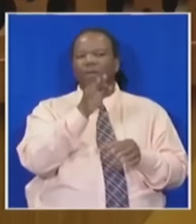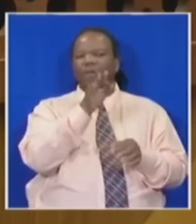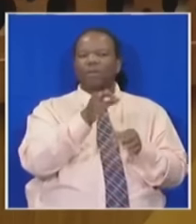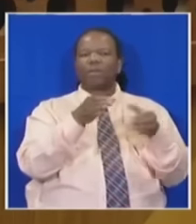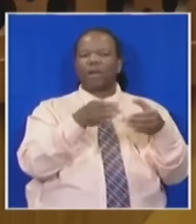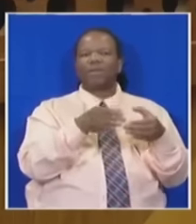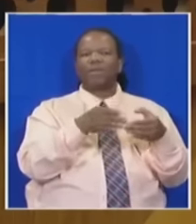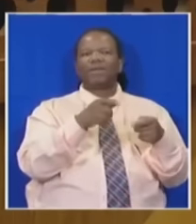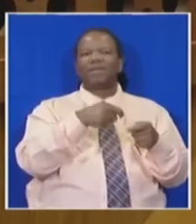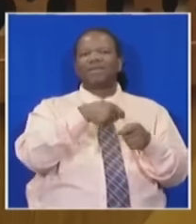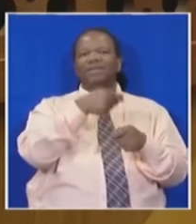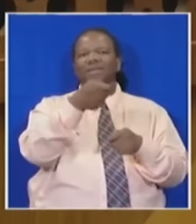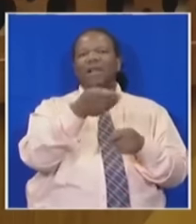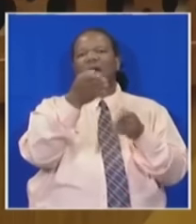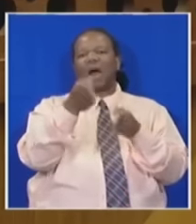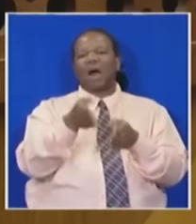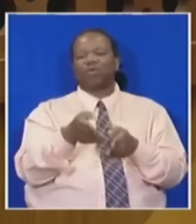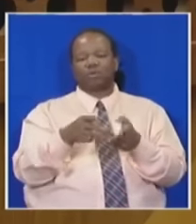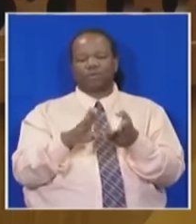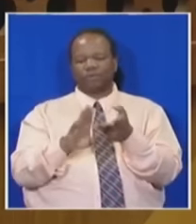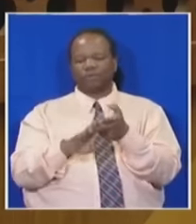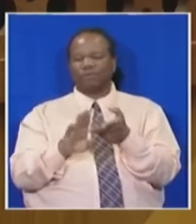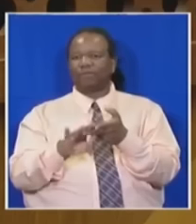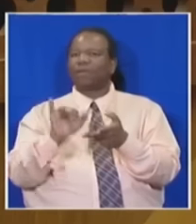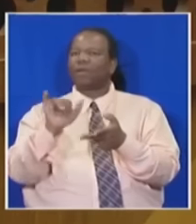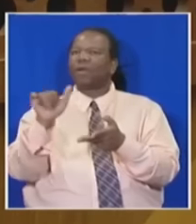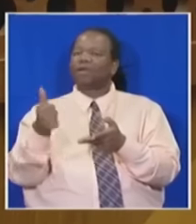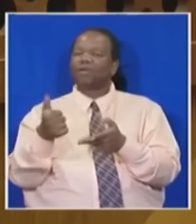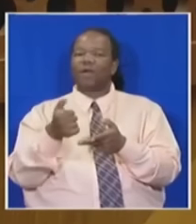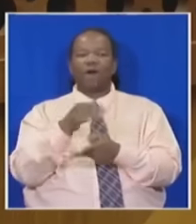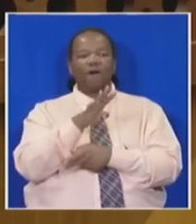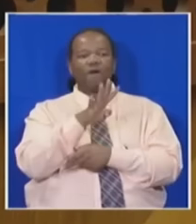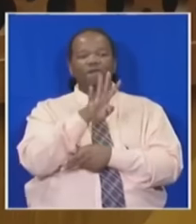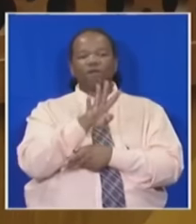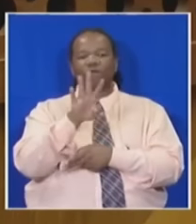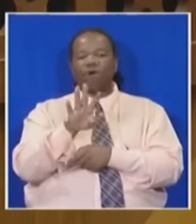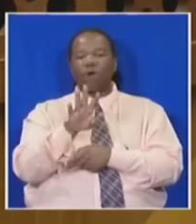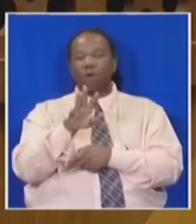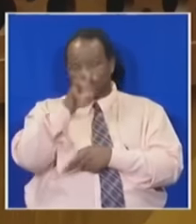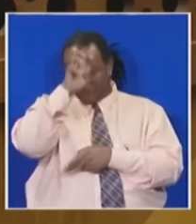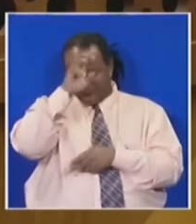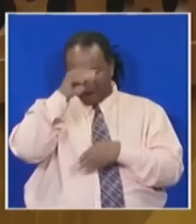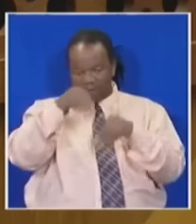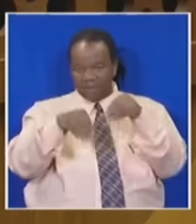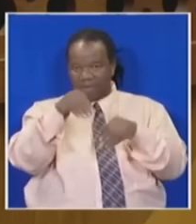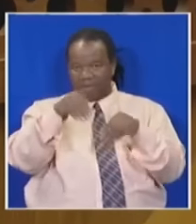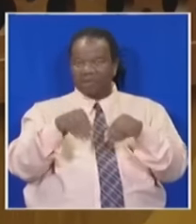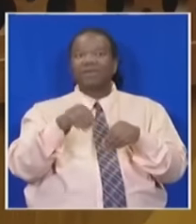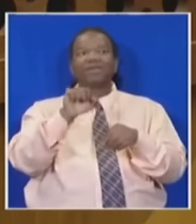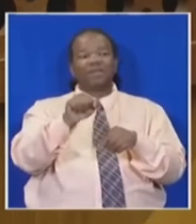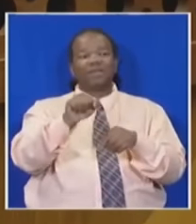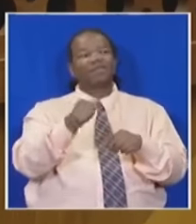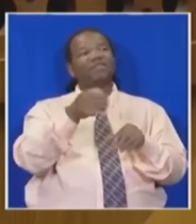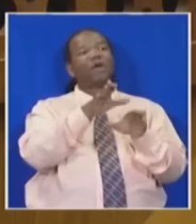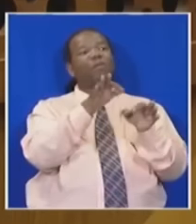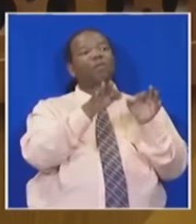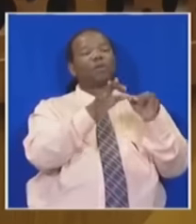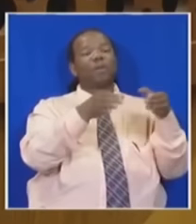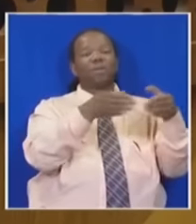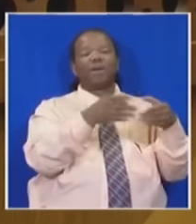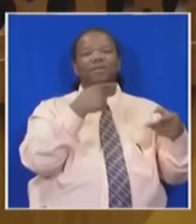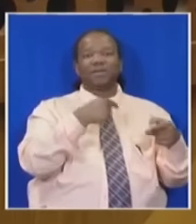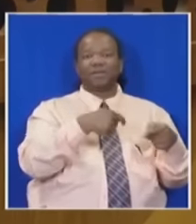party that allows the massacre of 44 miners in Marikana is a sellout. A party who